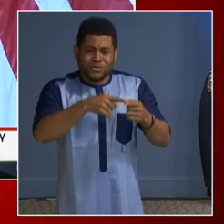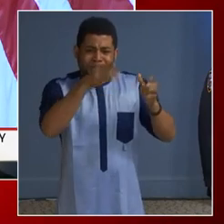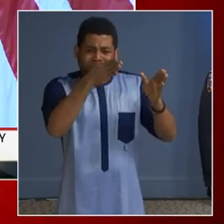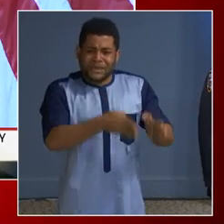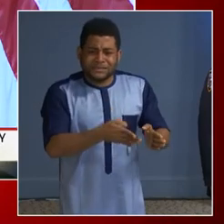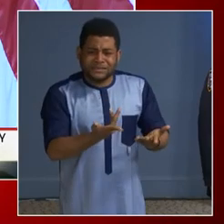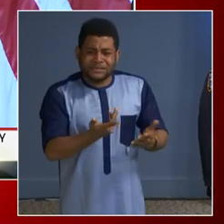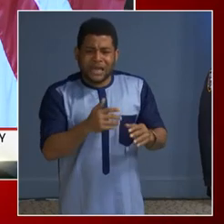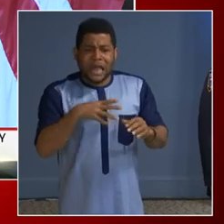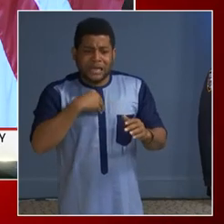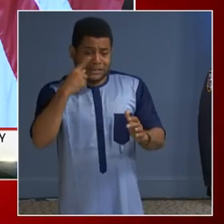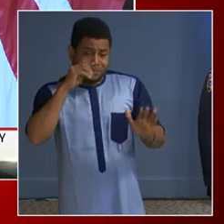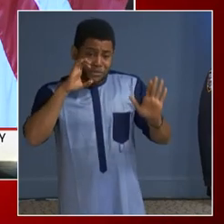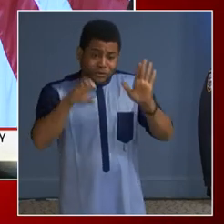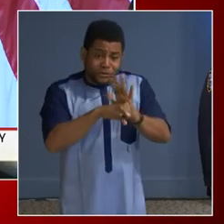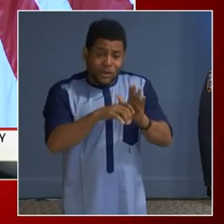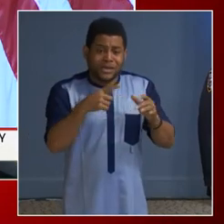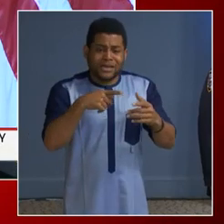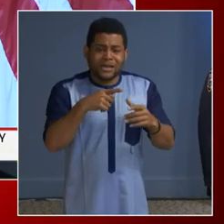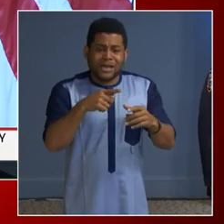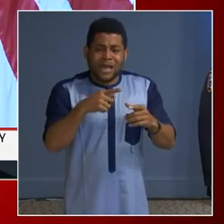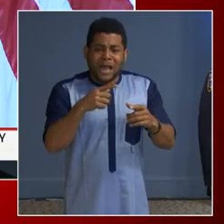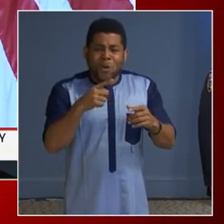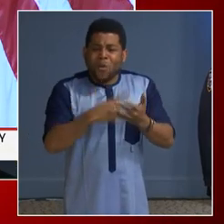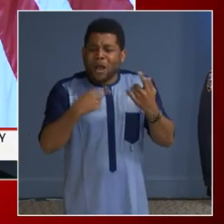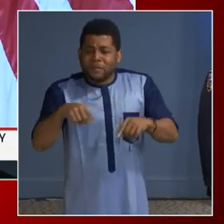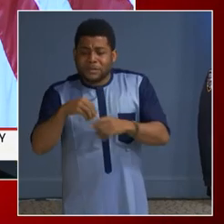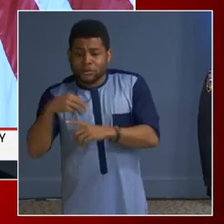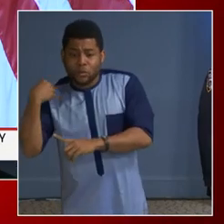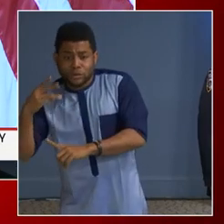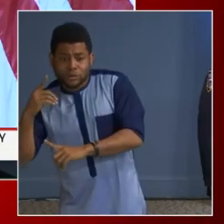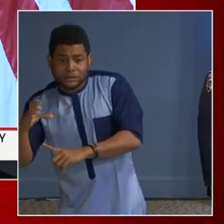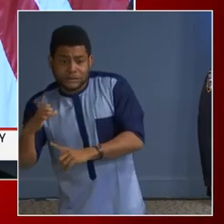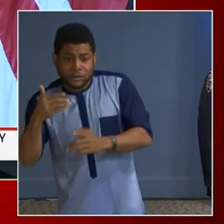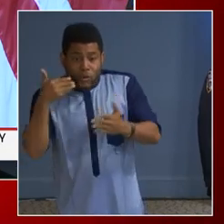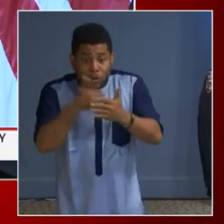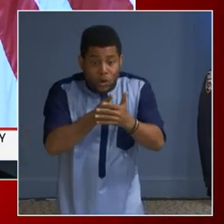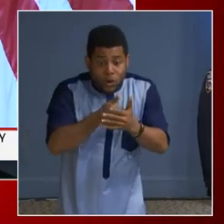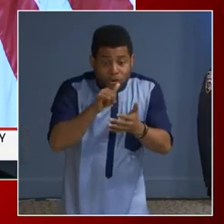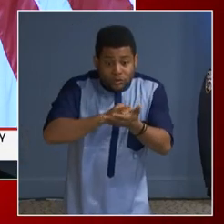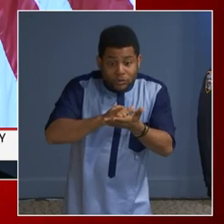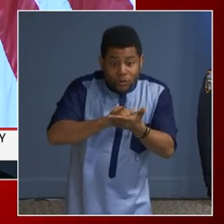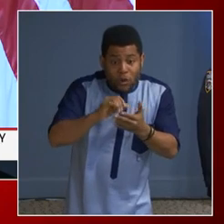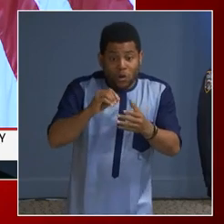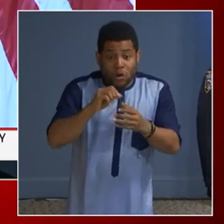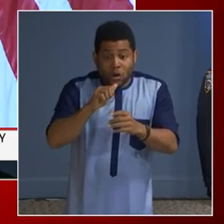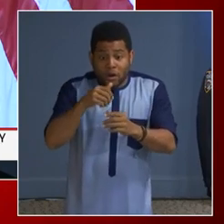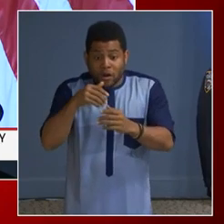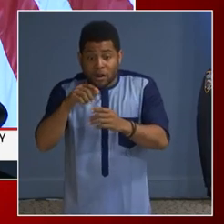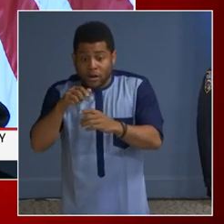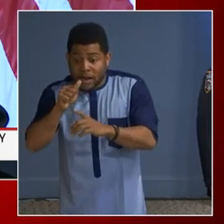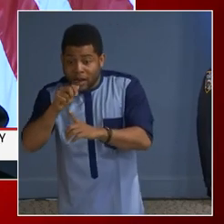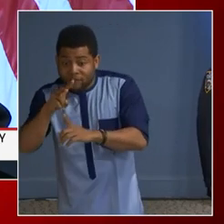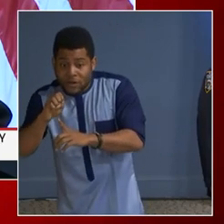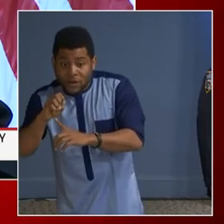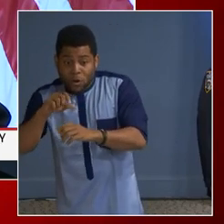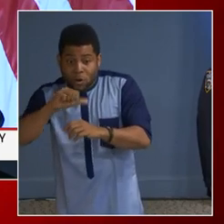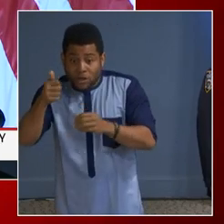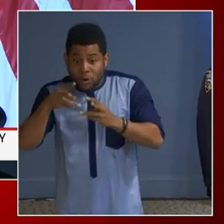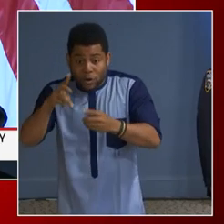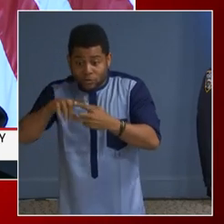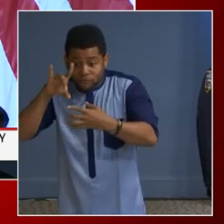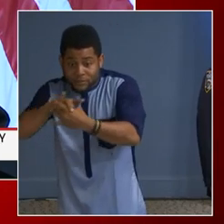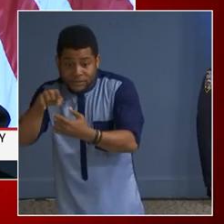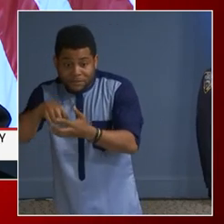image and the incident in D.C.? Is it just mere proximity on New York Avenue? Was there something else connecting this person to the actual crimes?